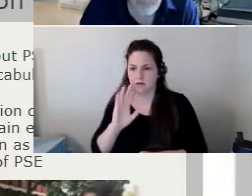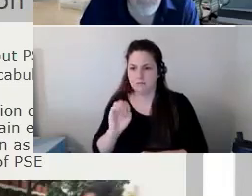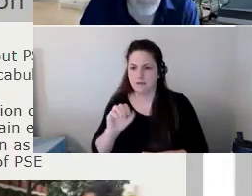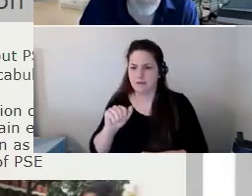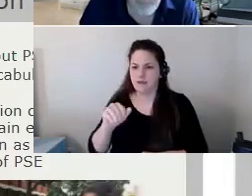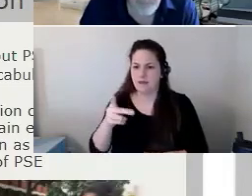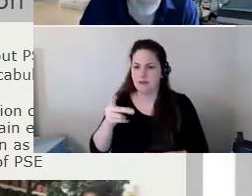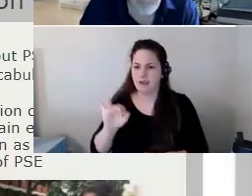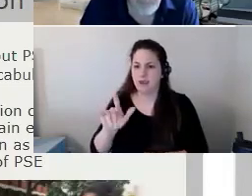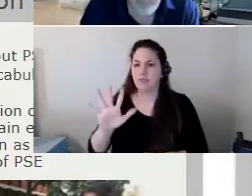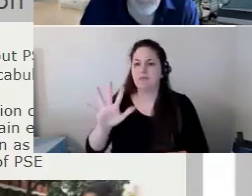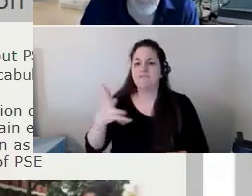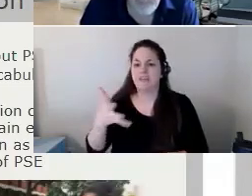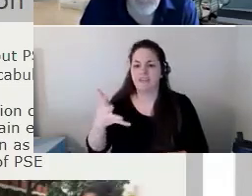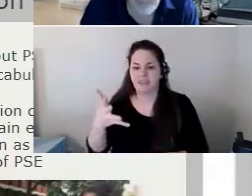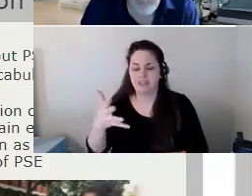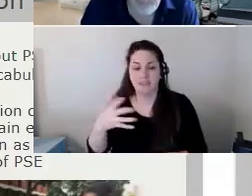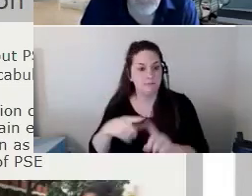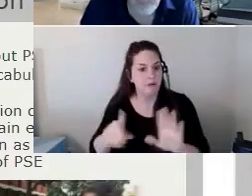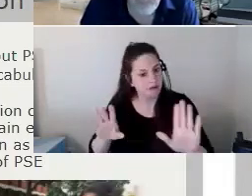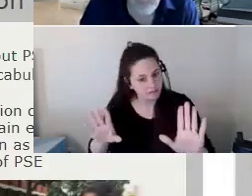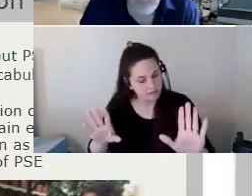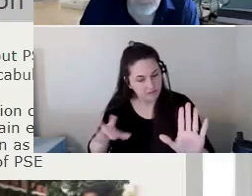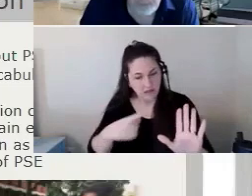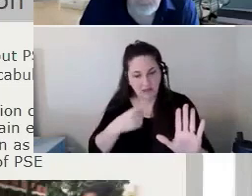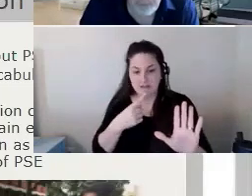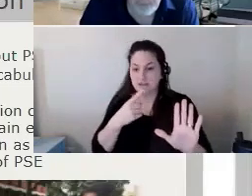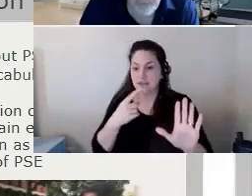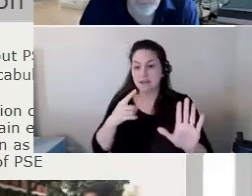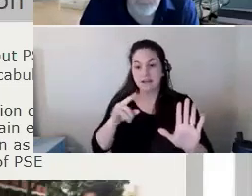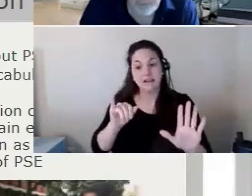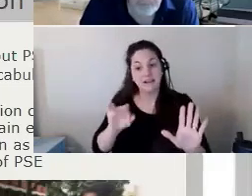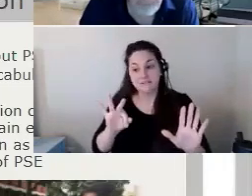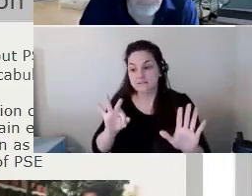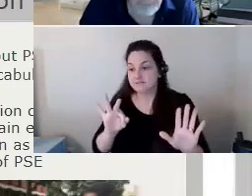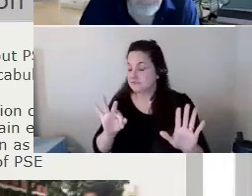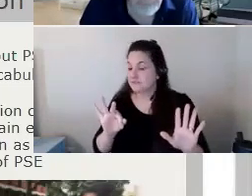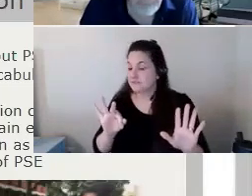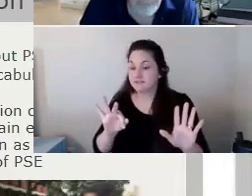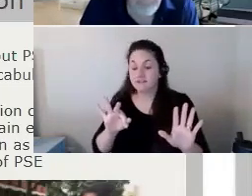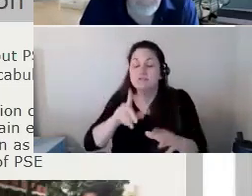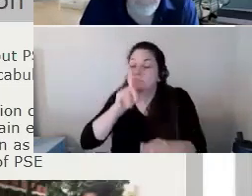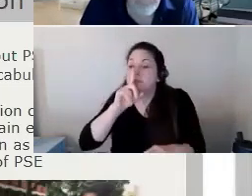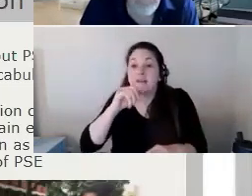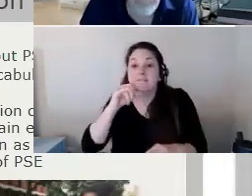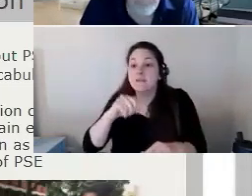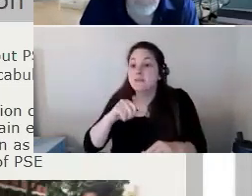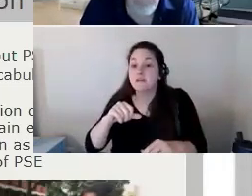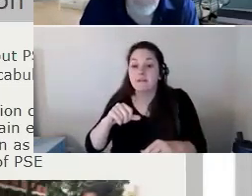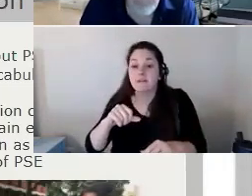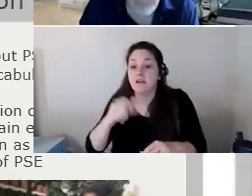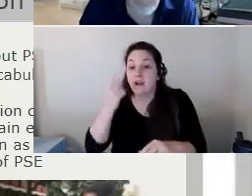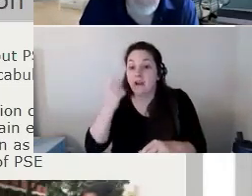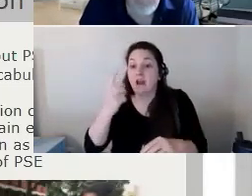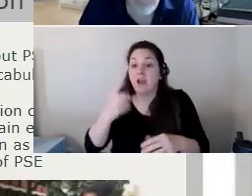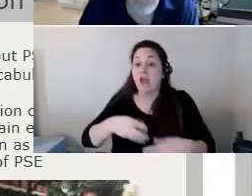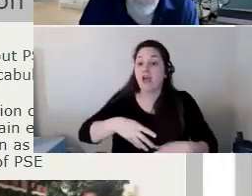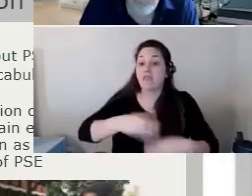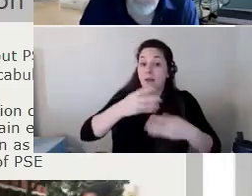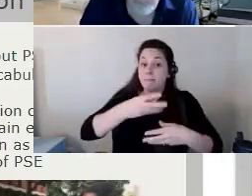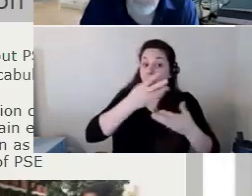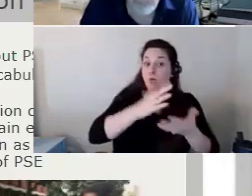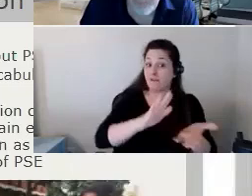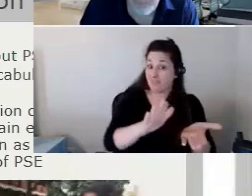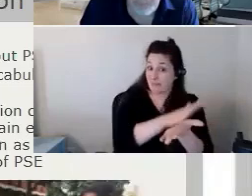April 5th. But as I said, if you're you don't have latitude on the upload of the paper. The upload